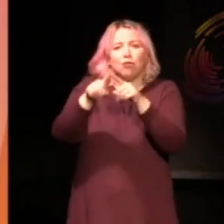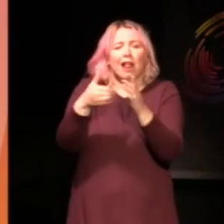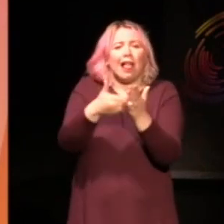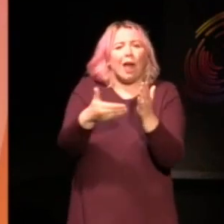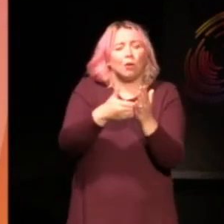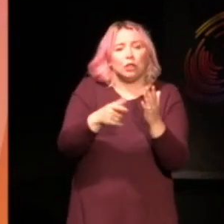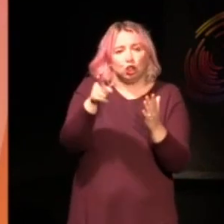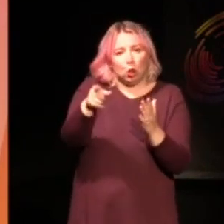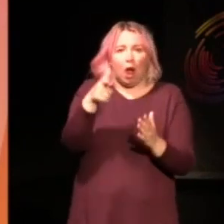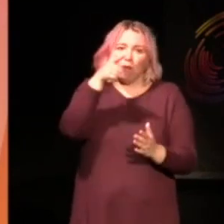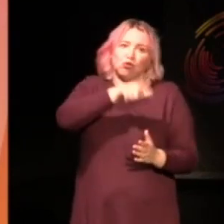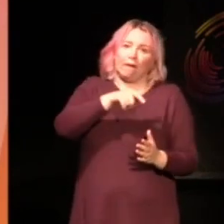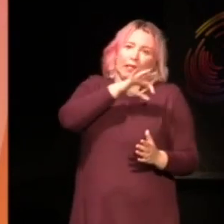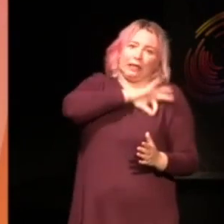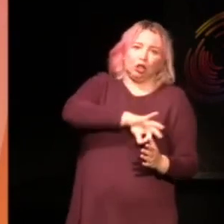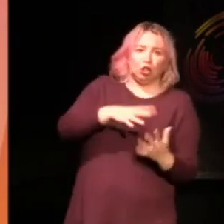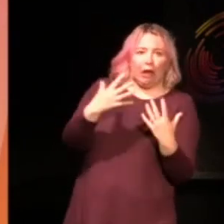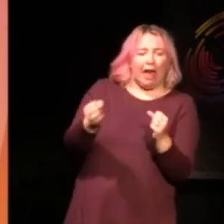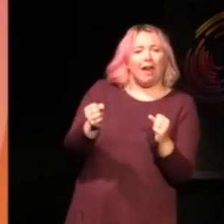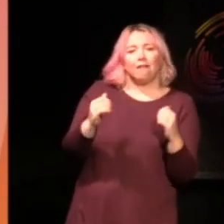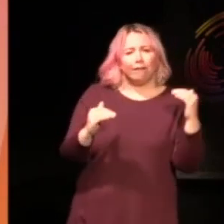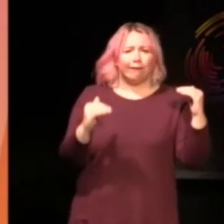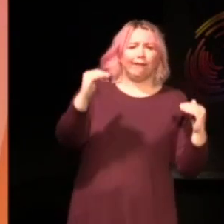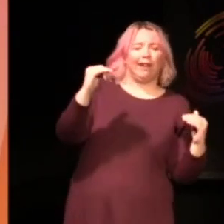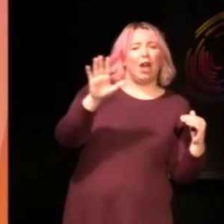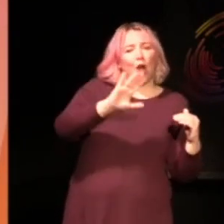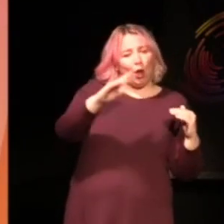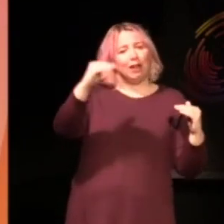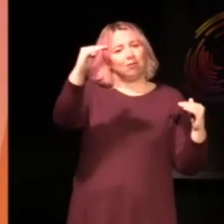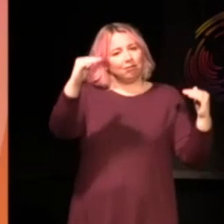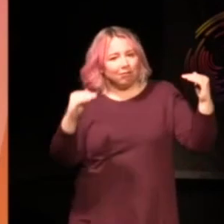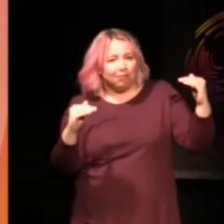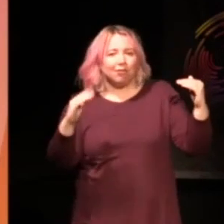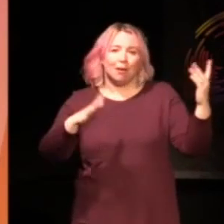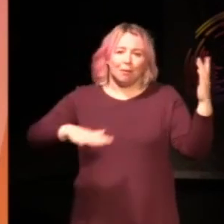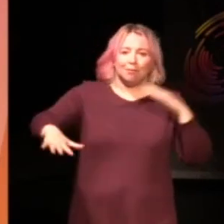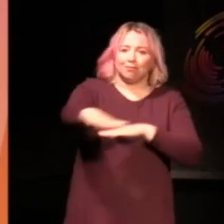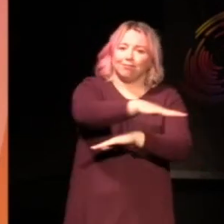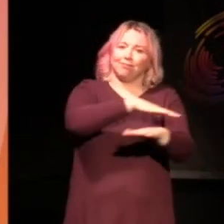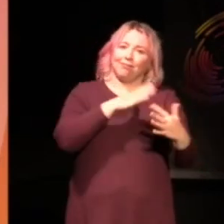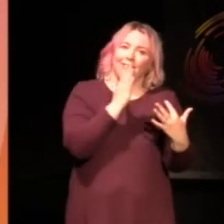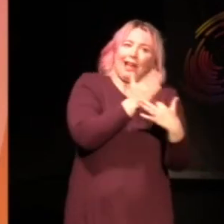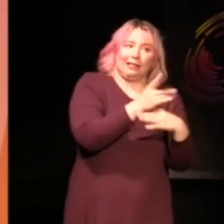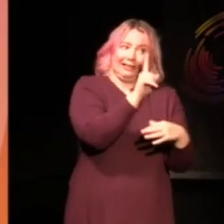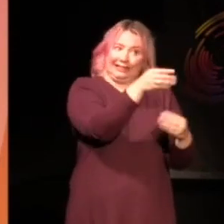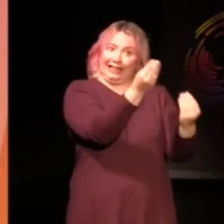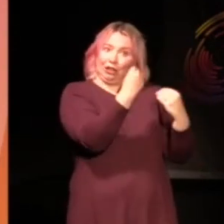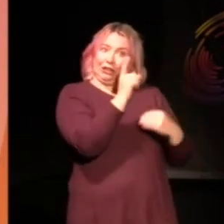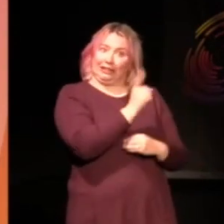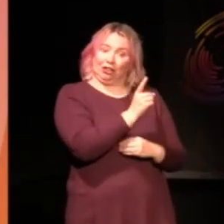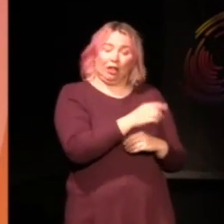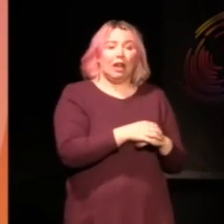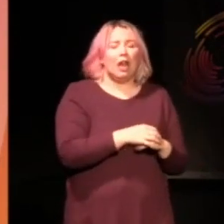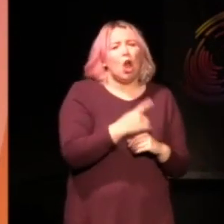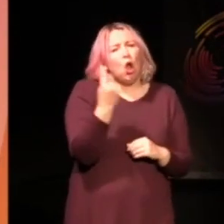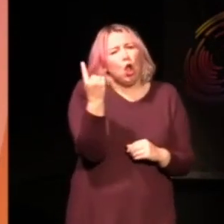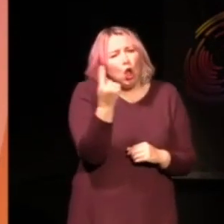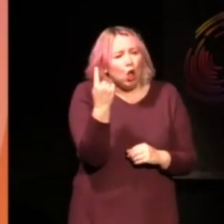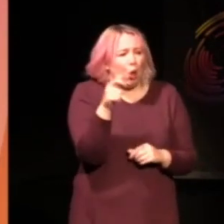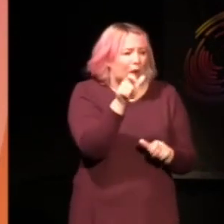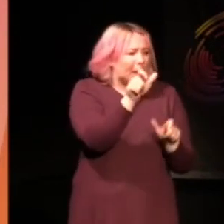doesn't. We need a different vision, a different narrative. And all I'm trying to say is, who are the people who are